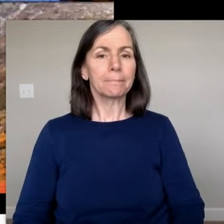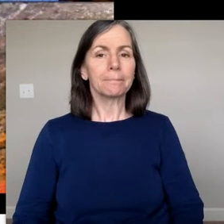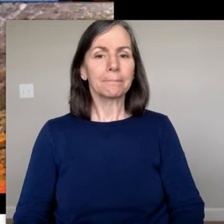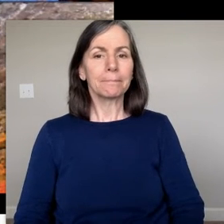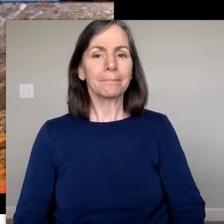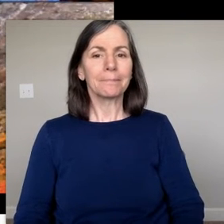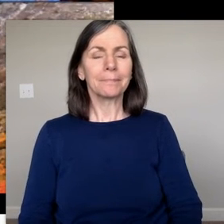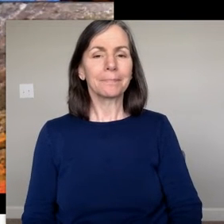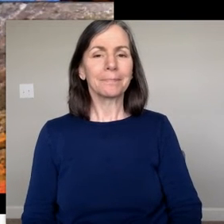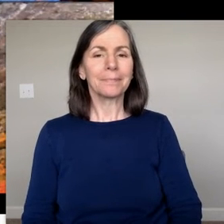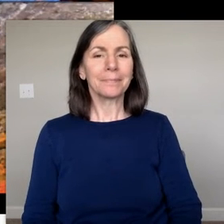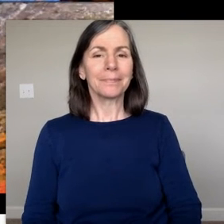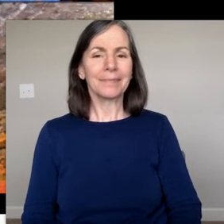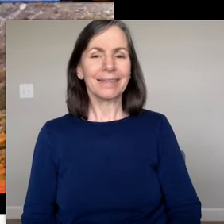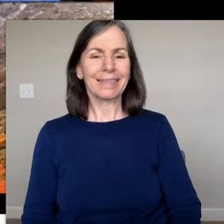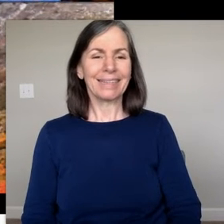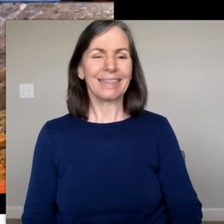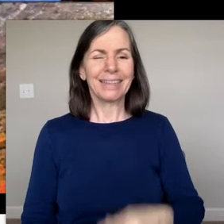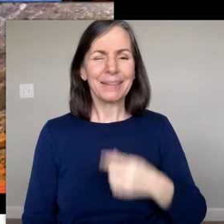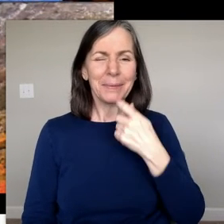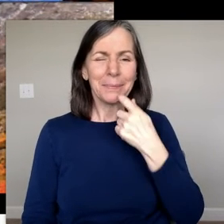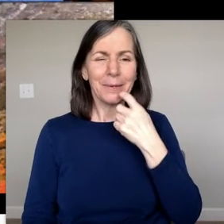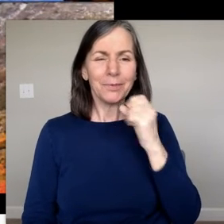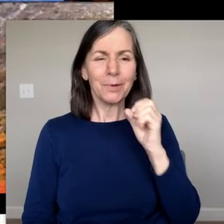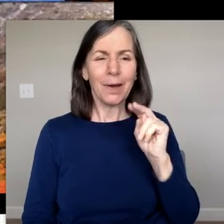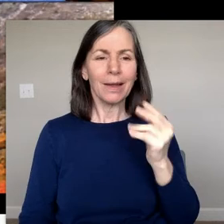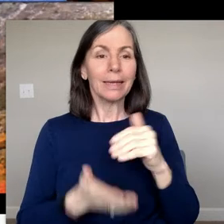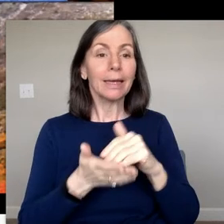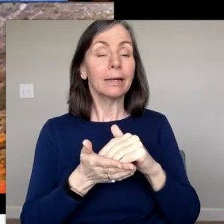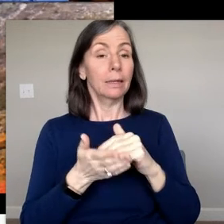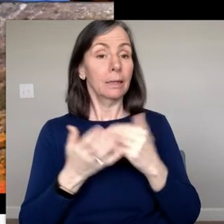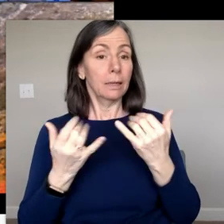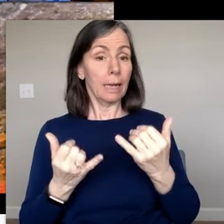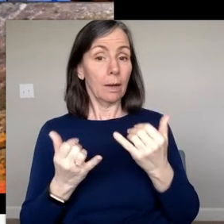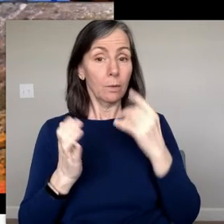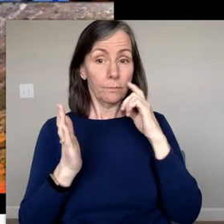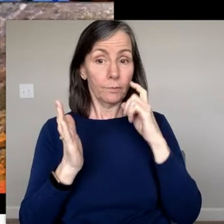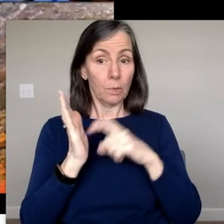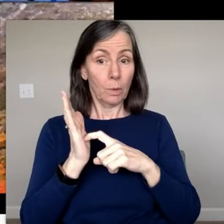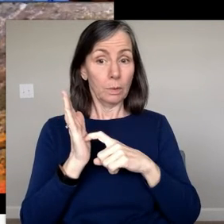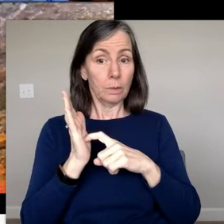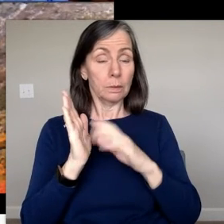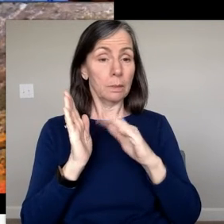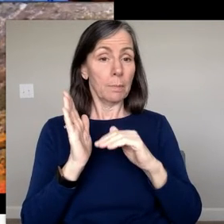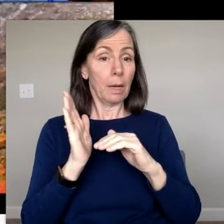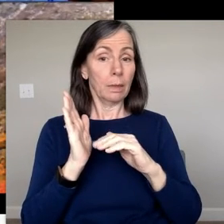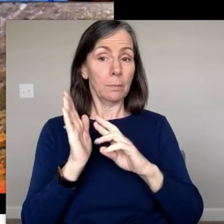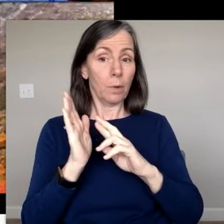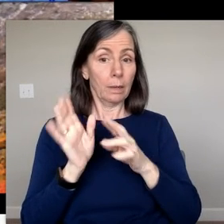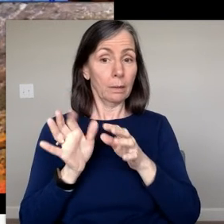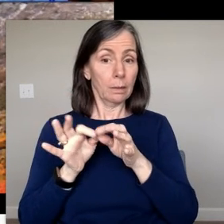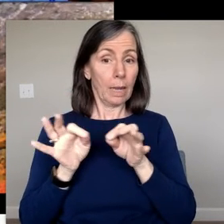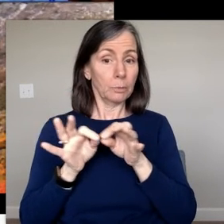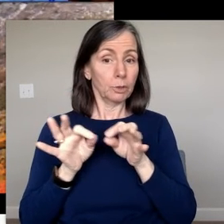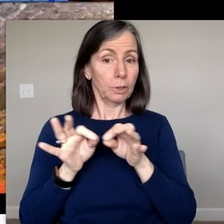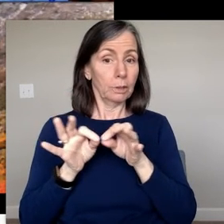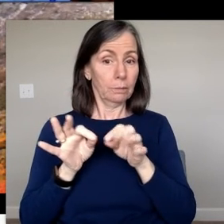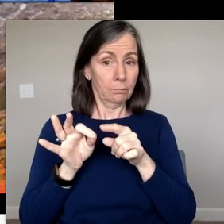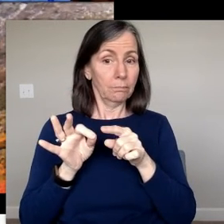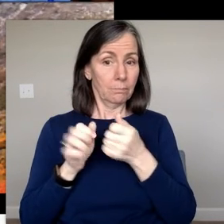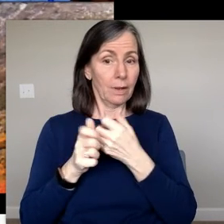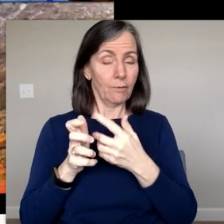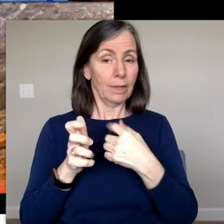on. So if you see now in the bottom right corner, it's captioning everything that I'm saying,